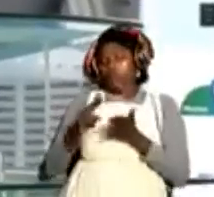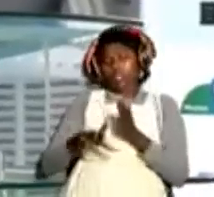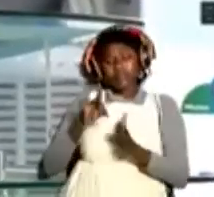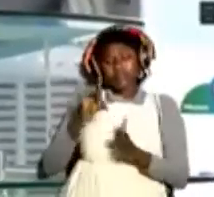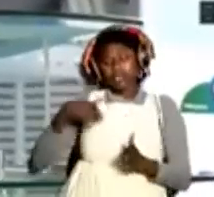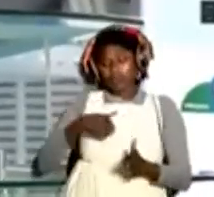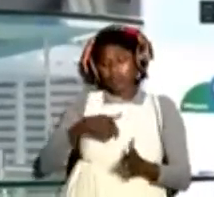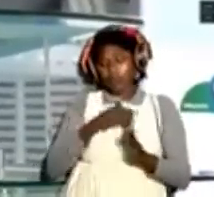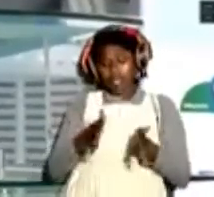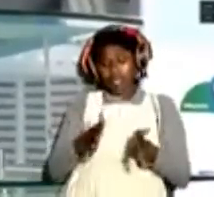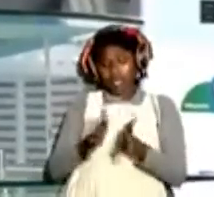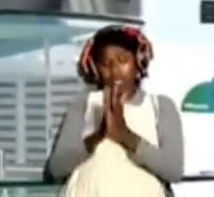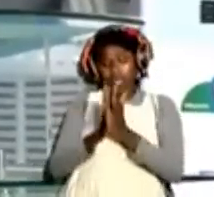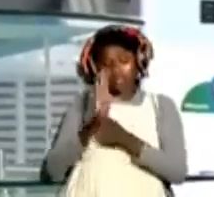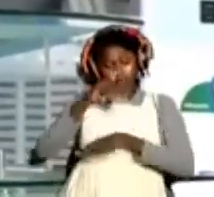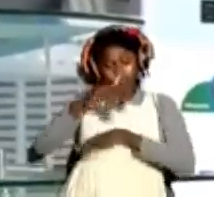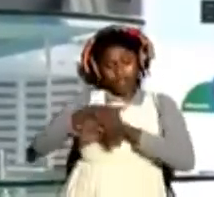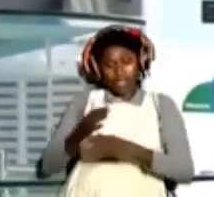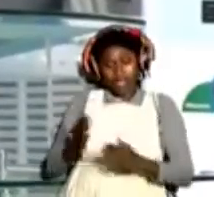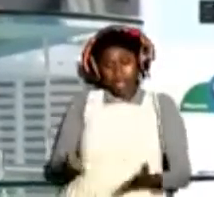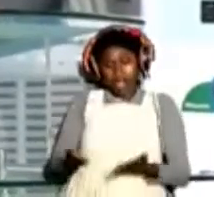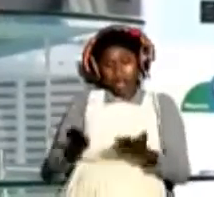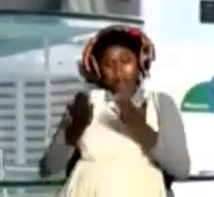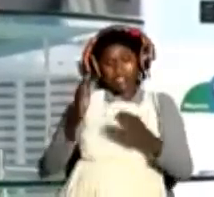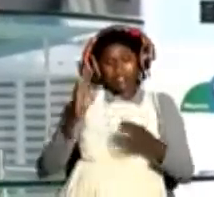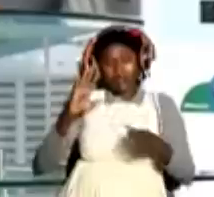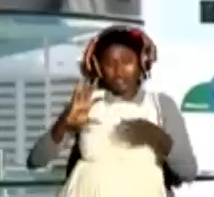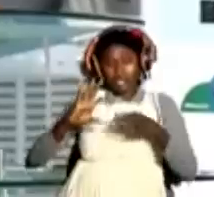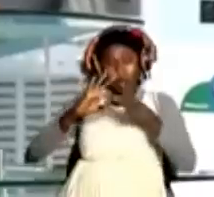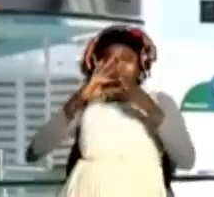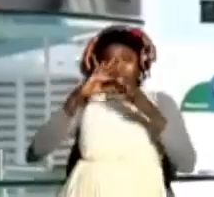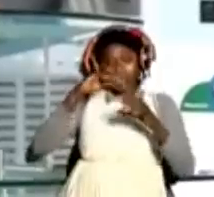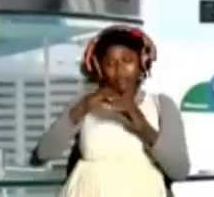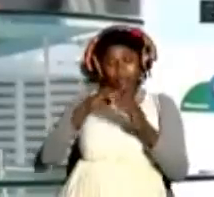we ask tonight, arise on our behalf.